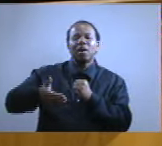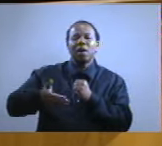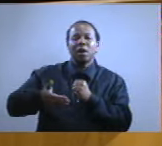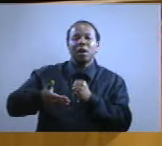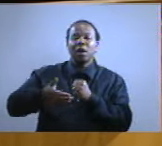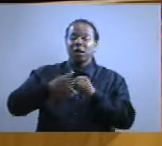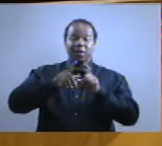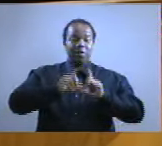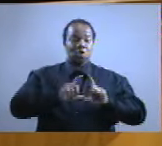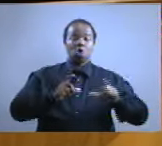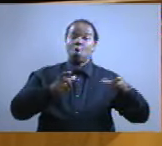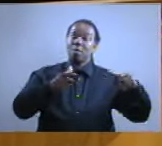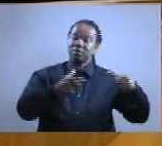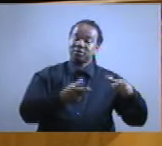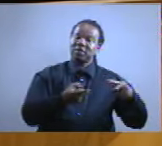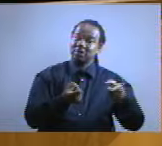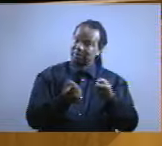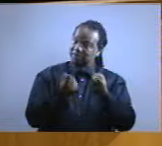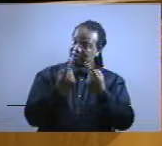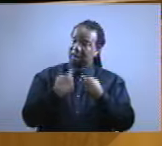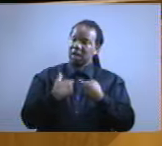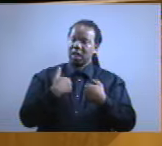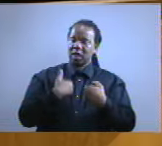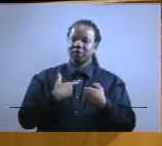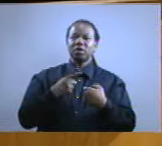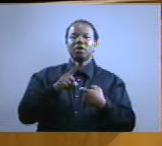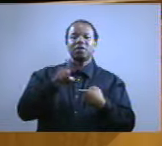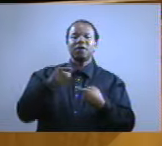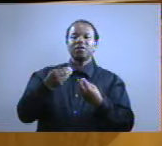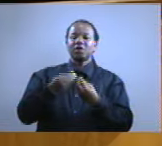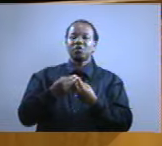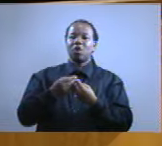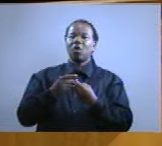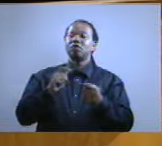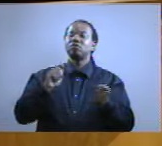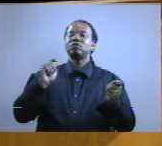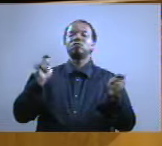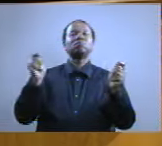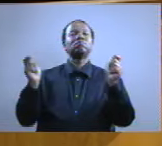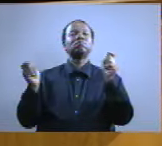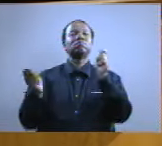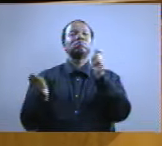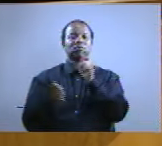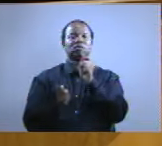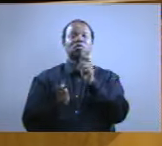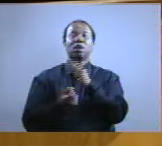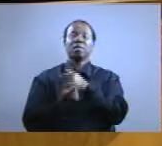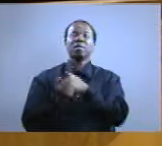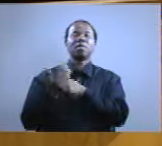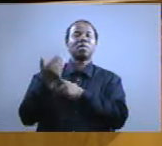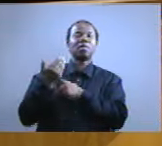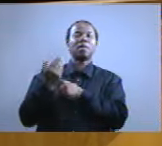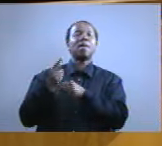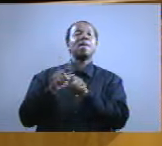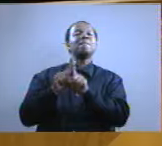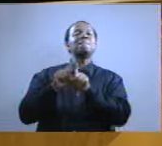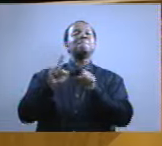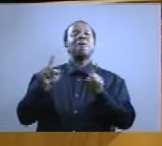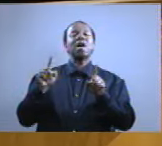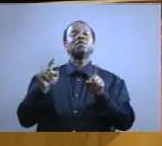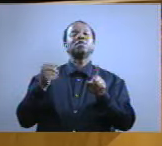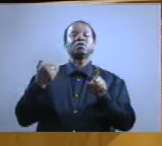Employment Equity that instead of reversing the inequalities of the past, we are actually deepening